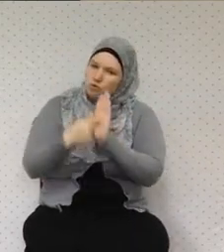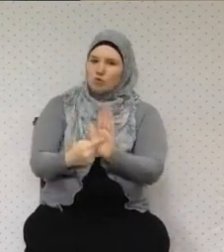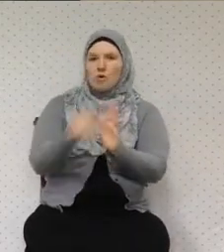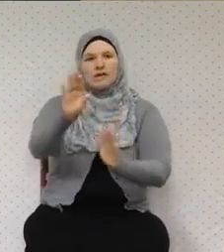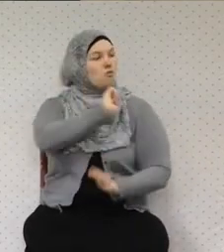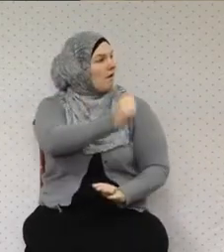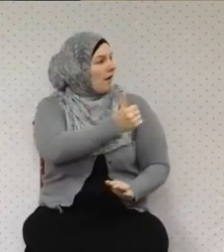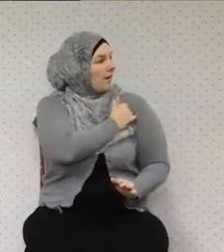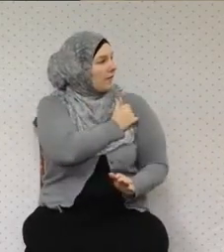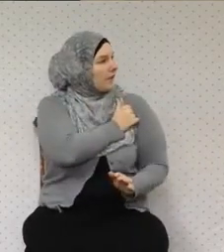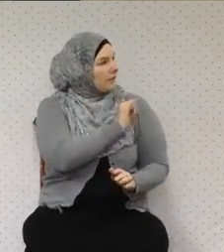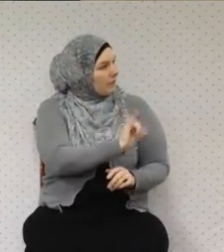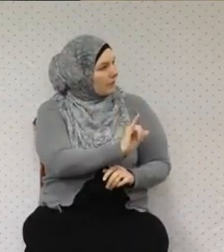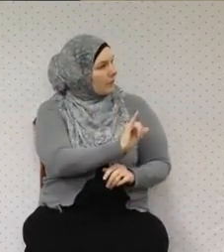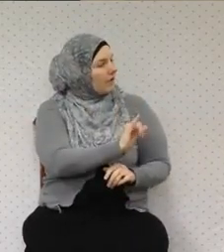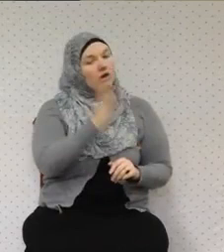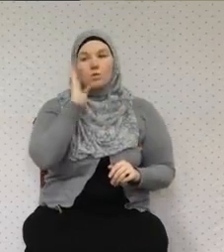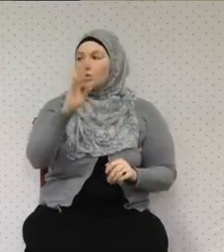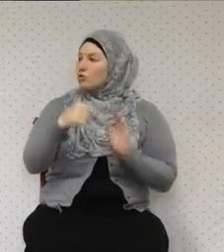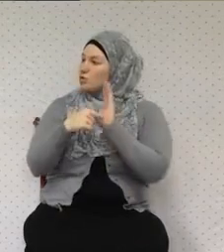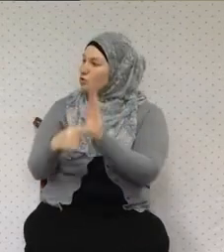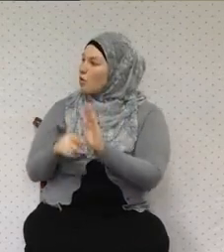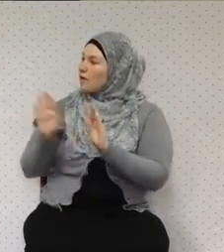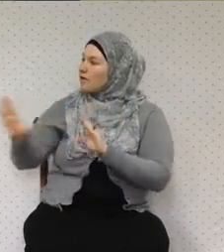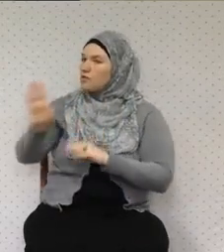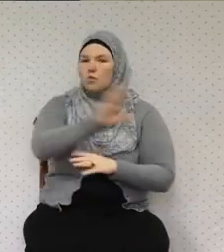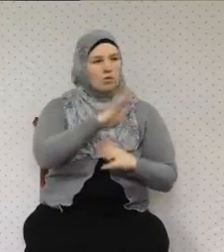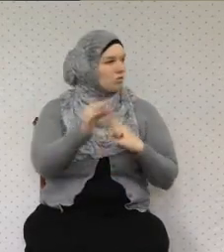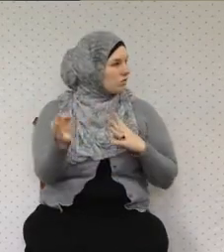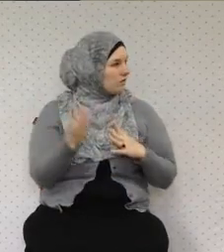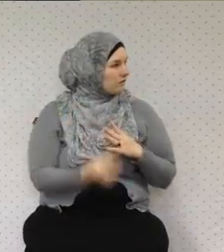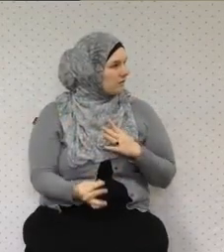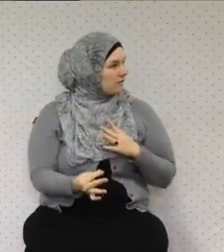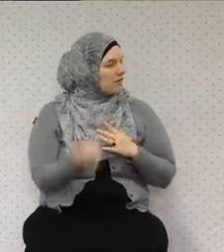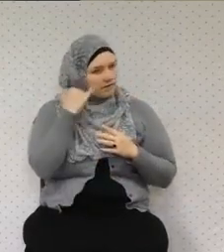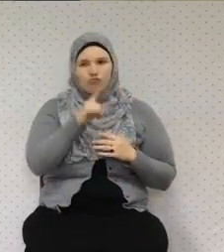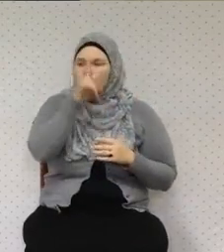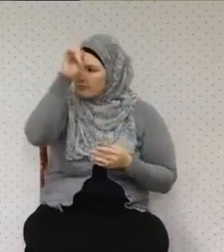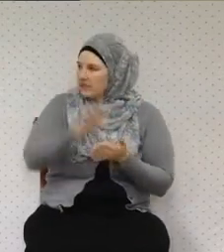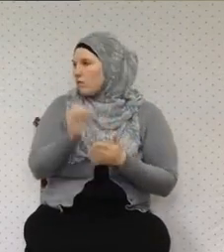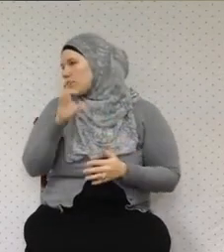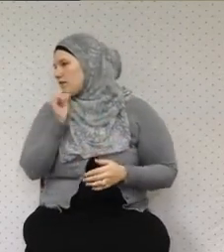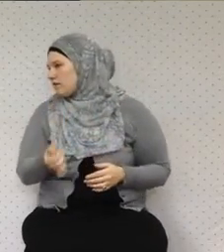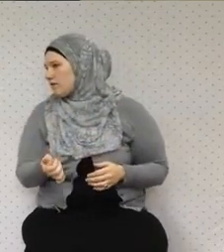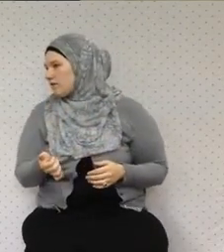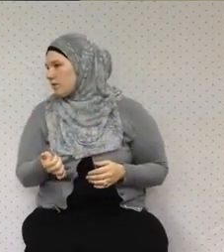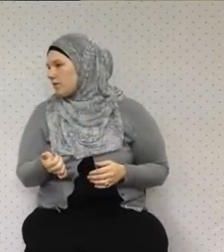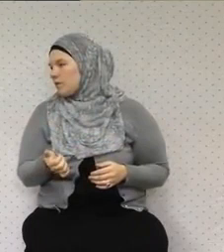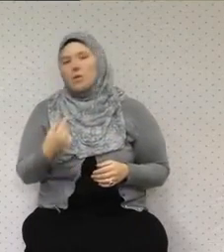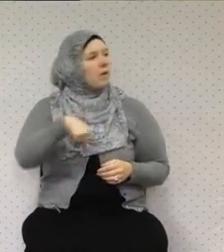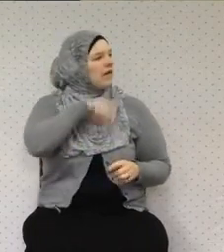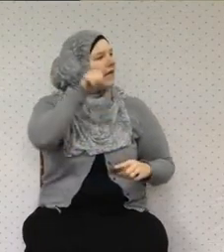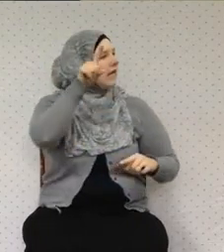your attitude with Allah. It will show in your choices. So we